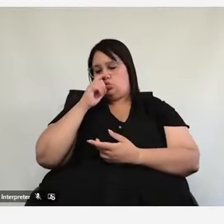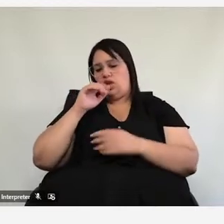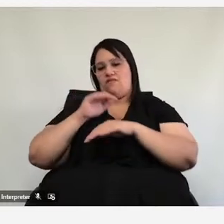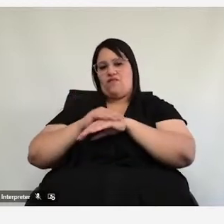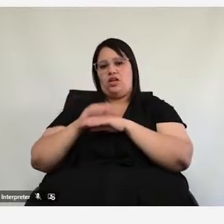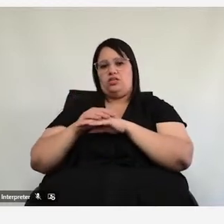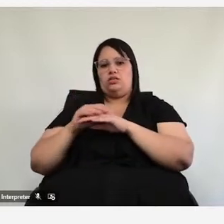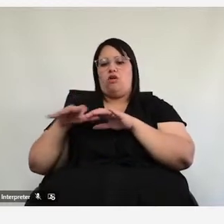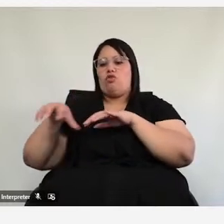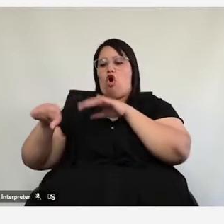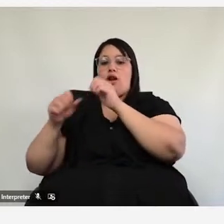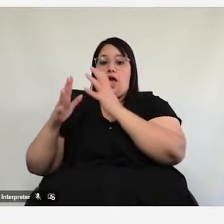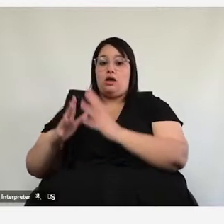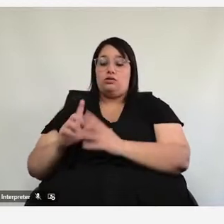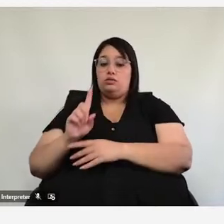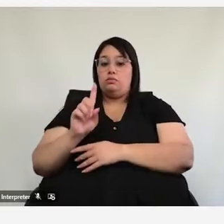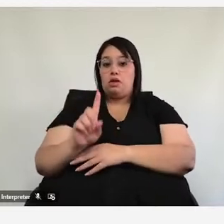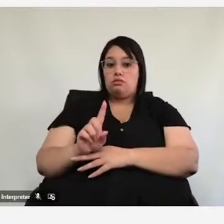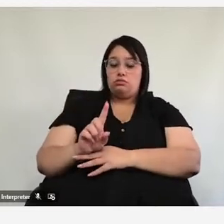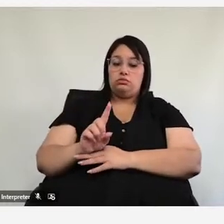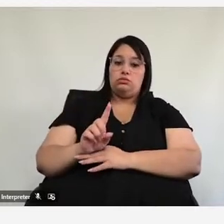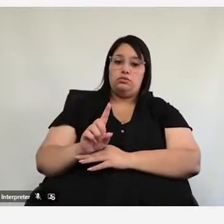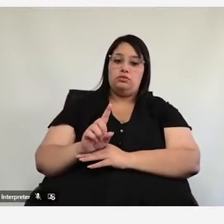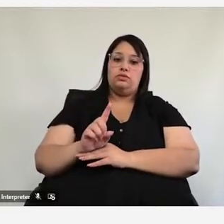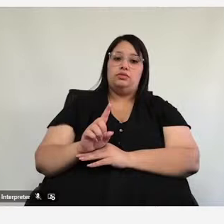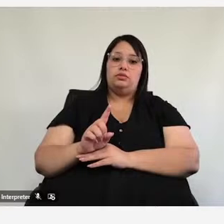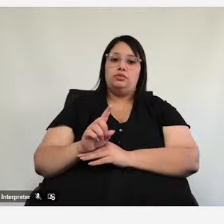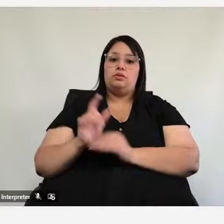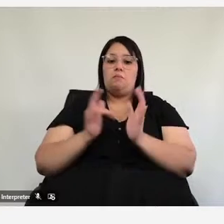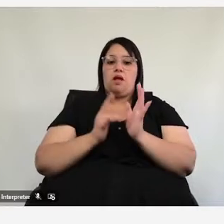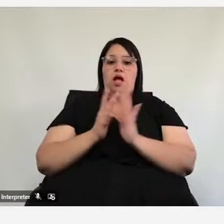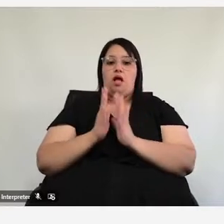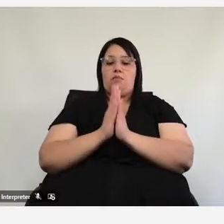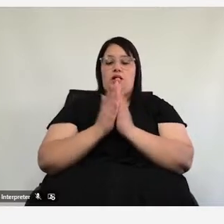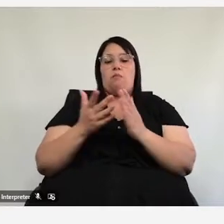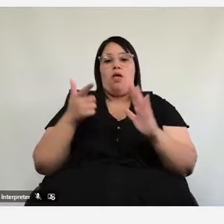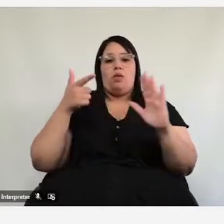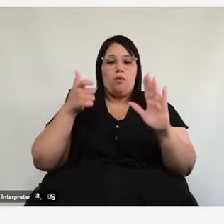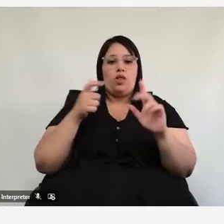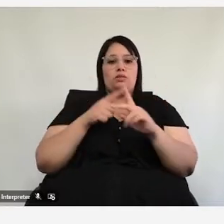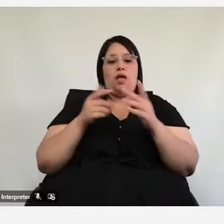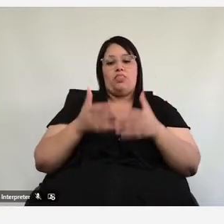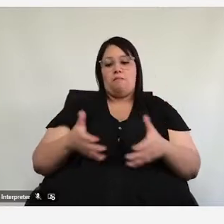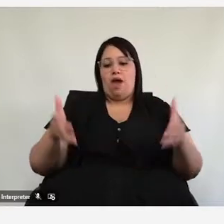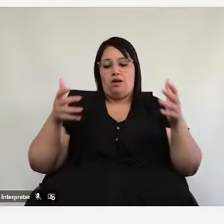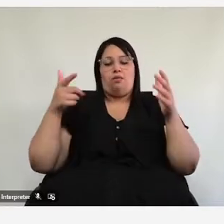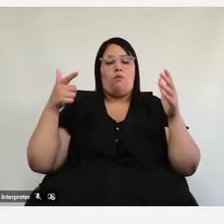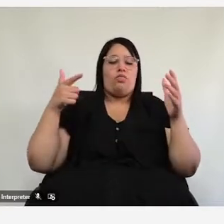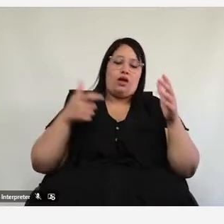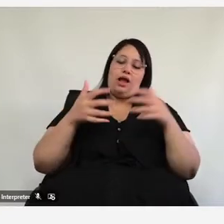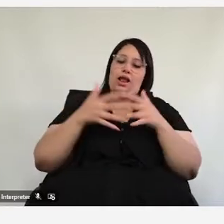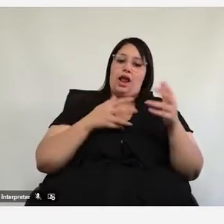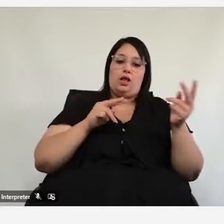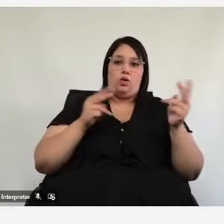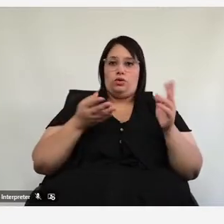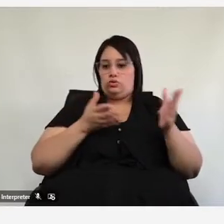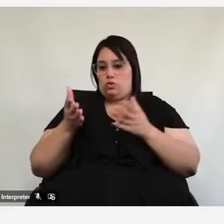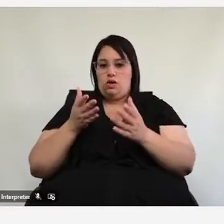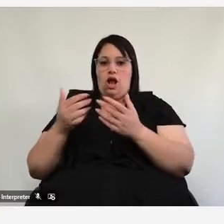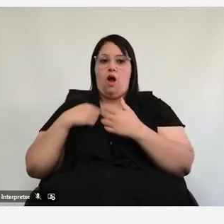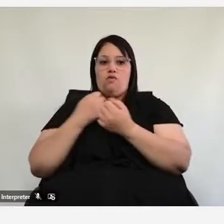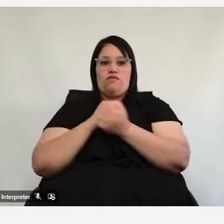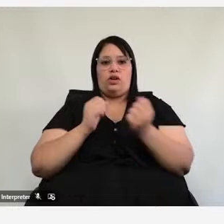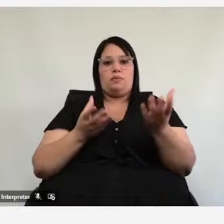colonizers. But, by the Bible, by the bullet, by the barrel or the gun, any which way our freedom will